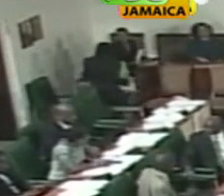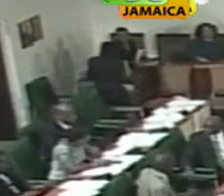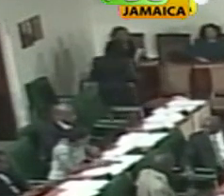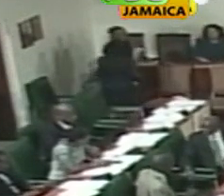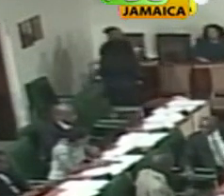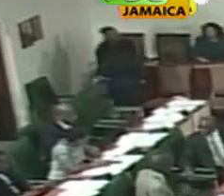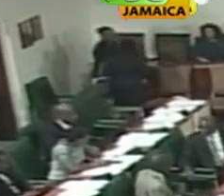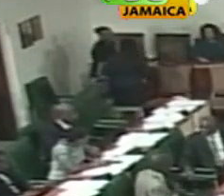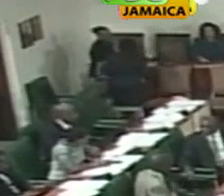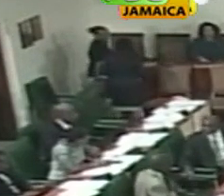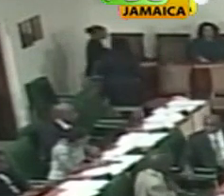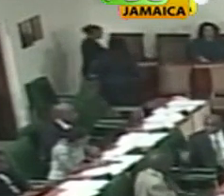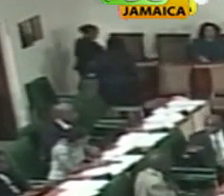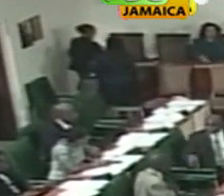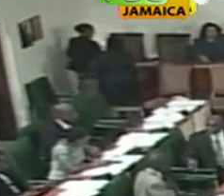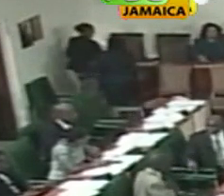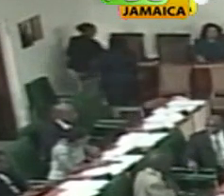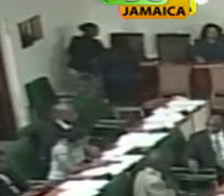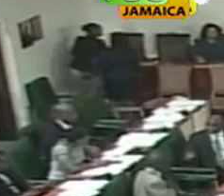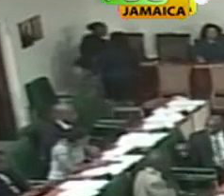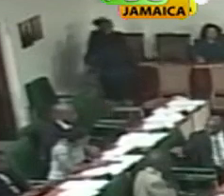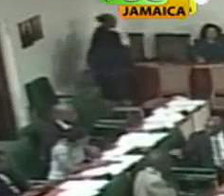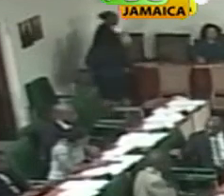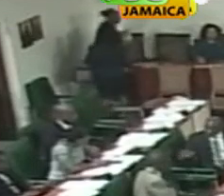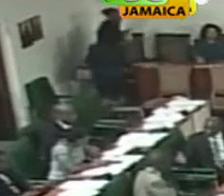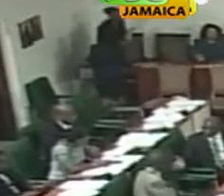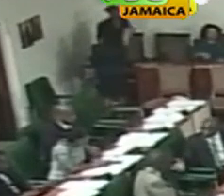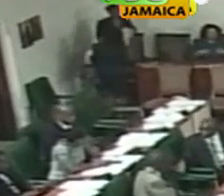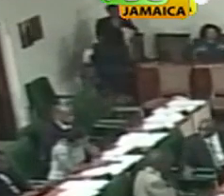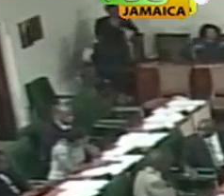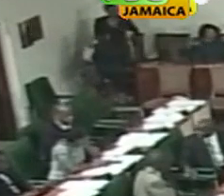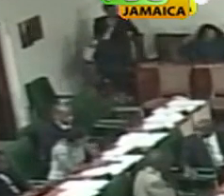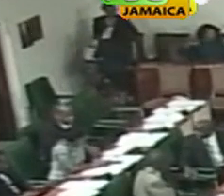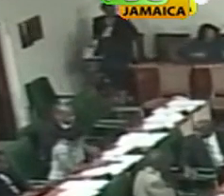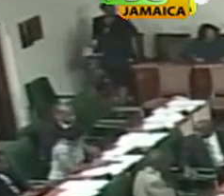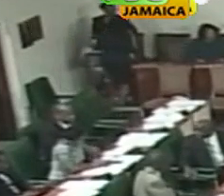This honourable House now resume its sittings. Call of the roll.